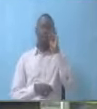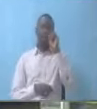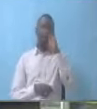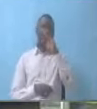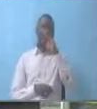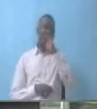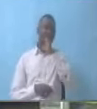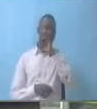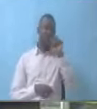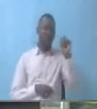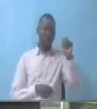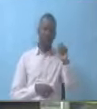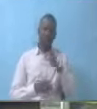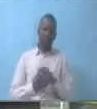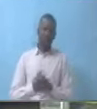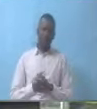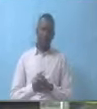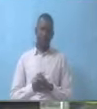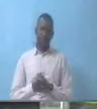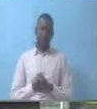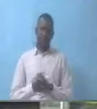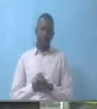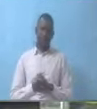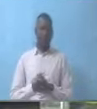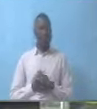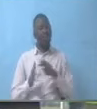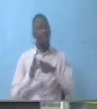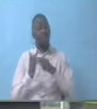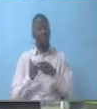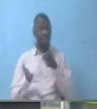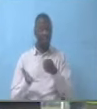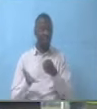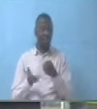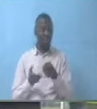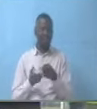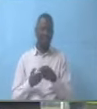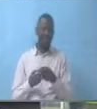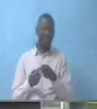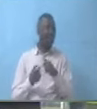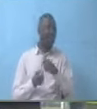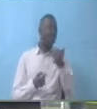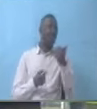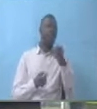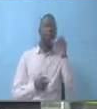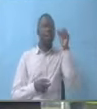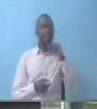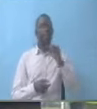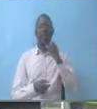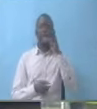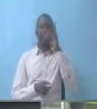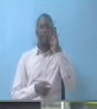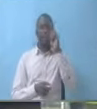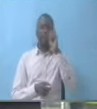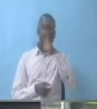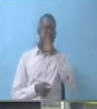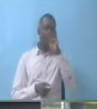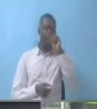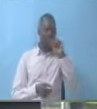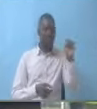this is another bad one. And the provisions are just